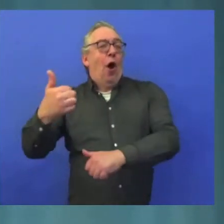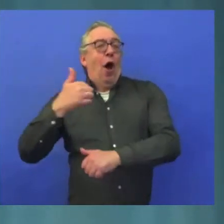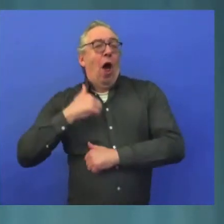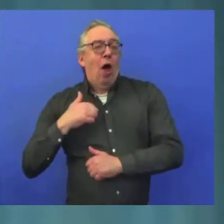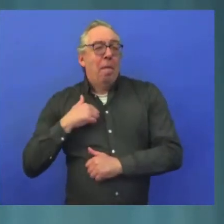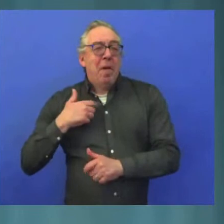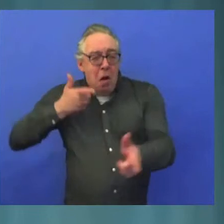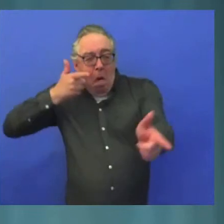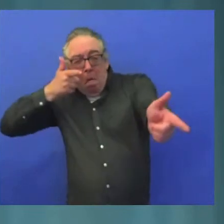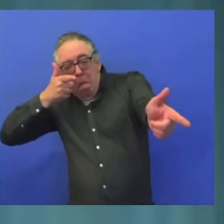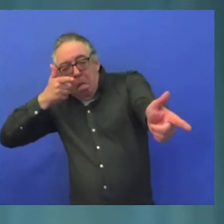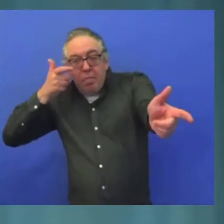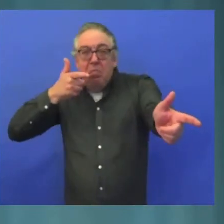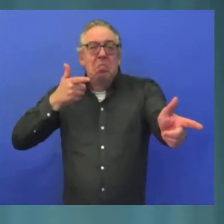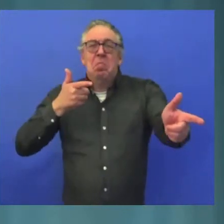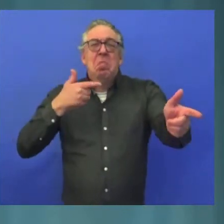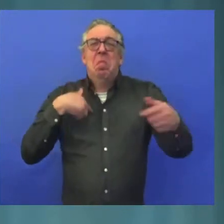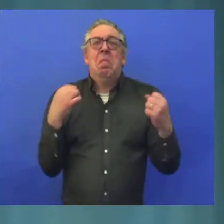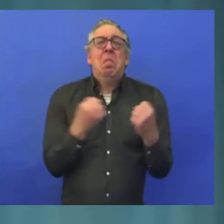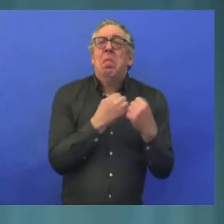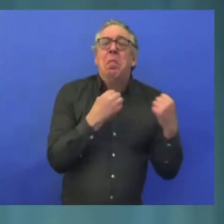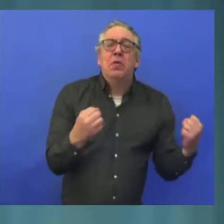things that could be quite interesting.